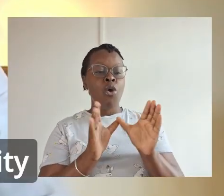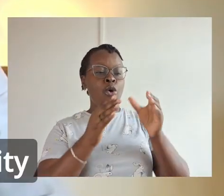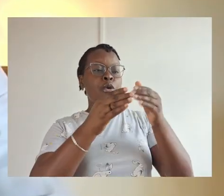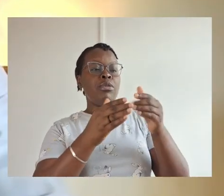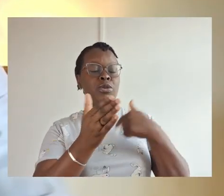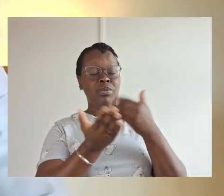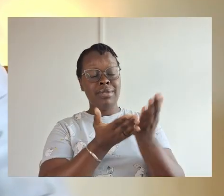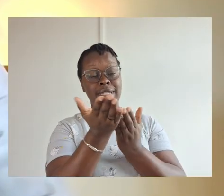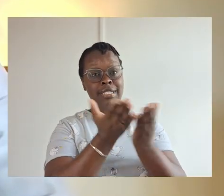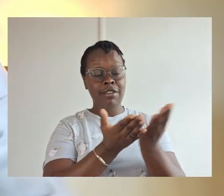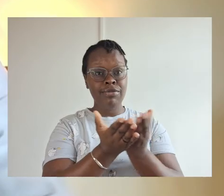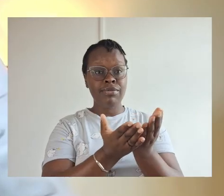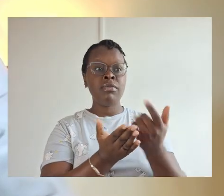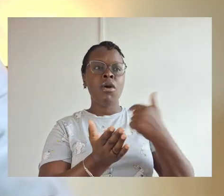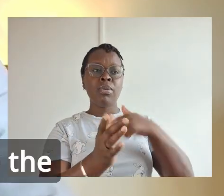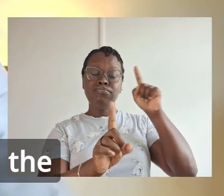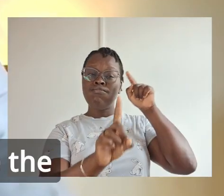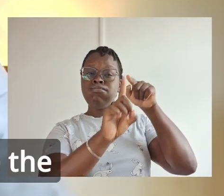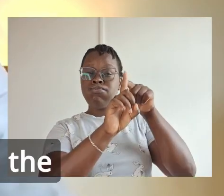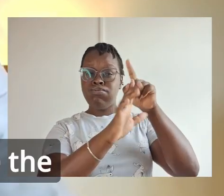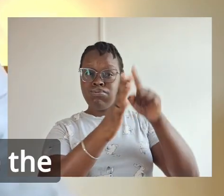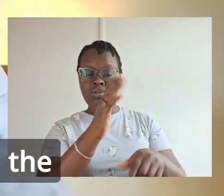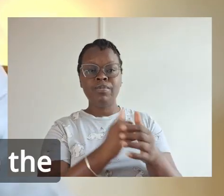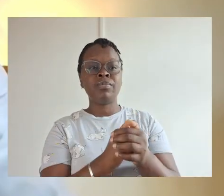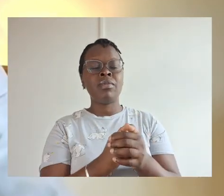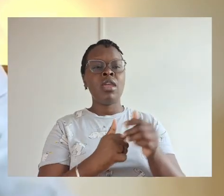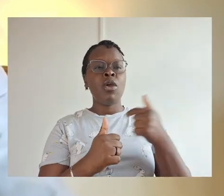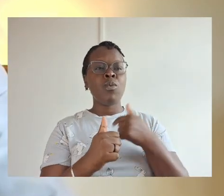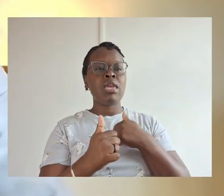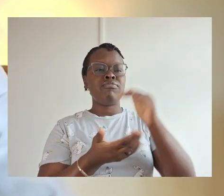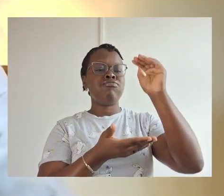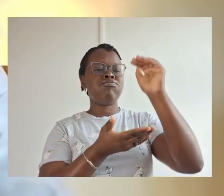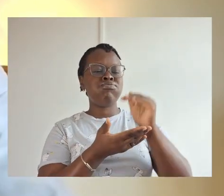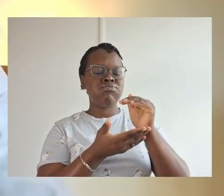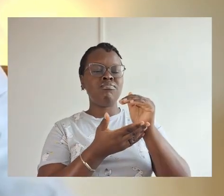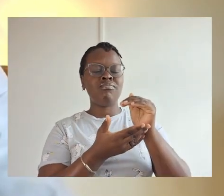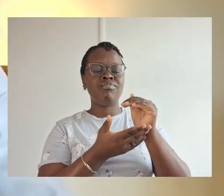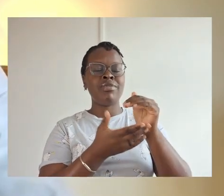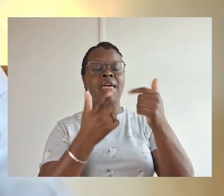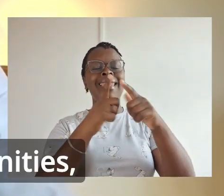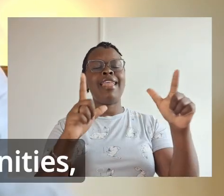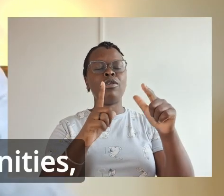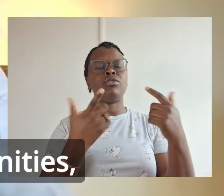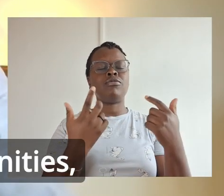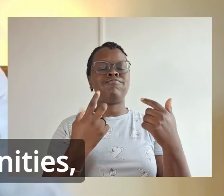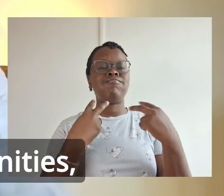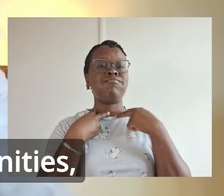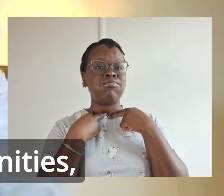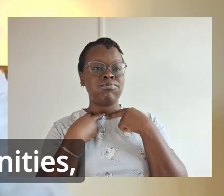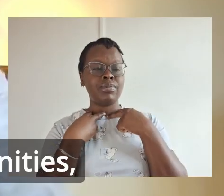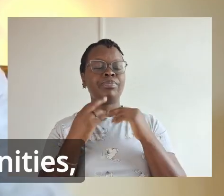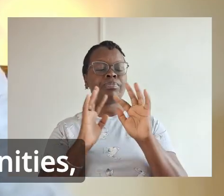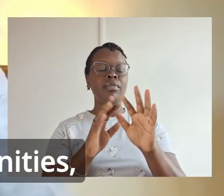the community that we are serving. What we are serving is to bridge the language barrier in learning. Because if you